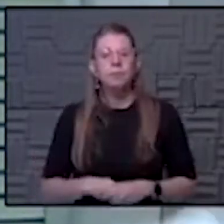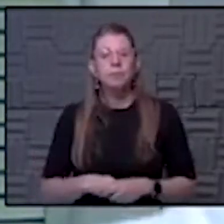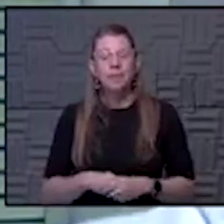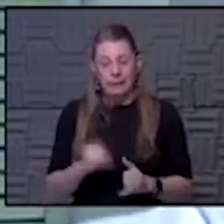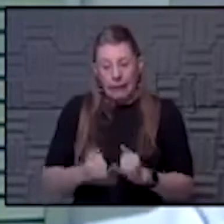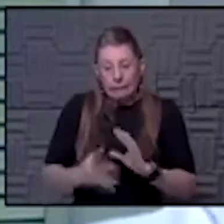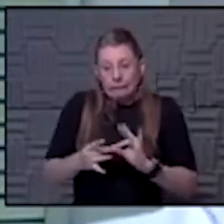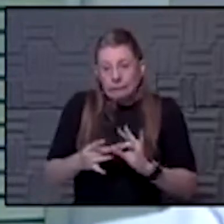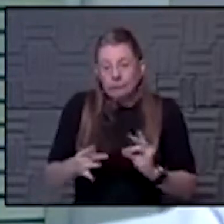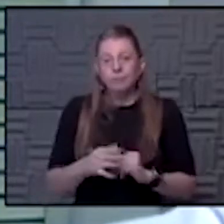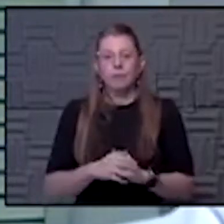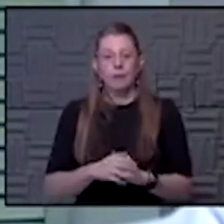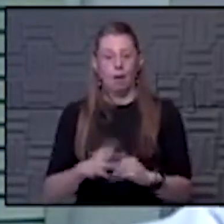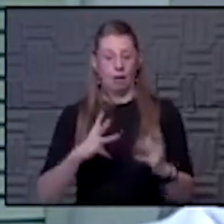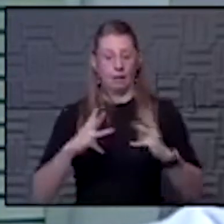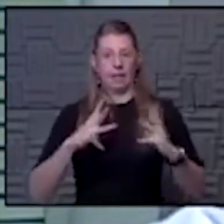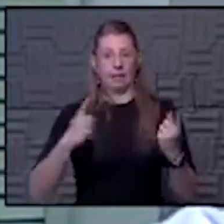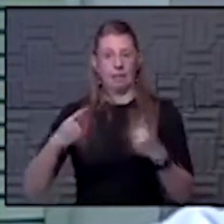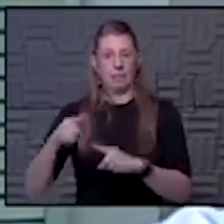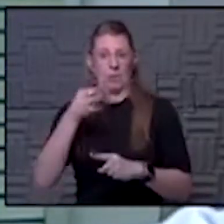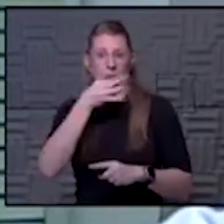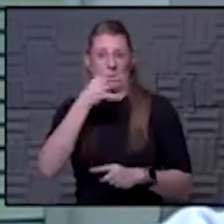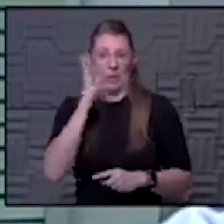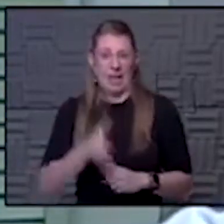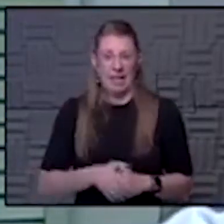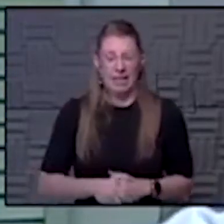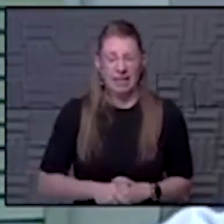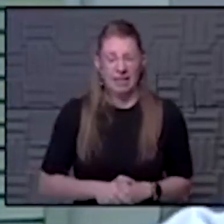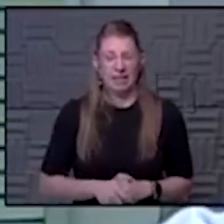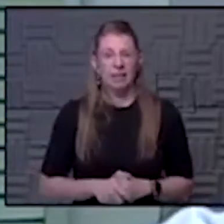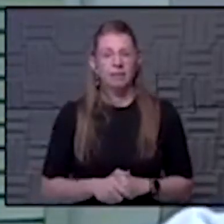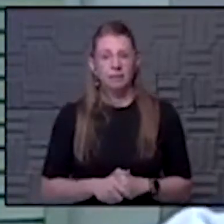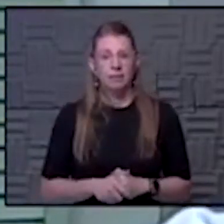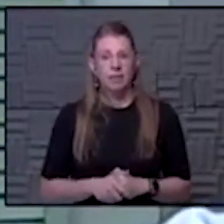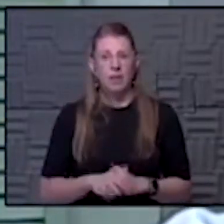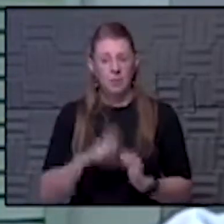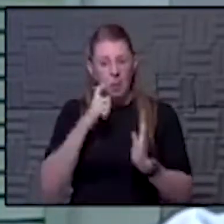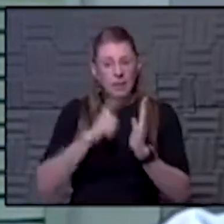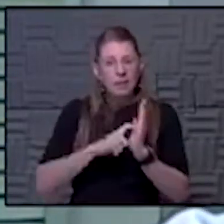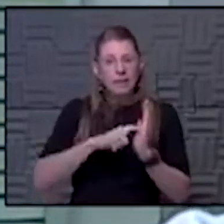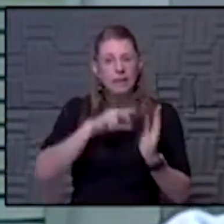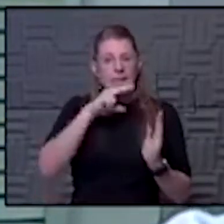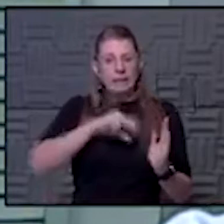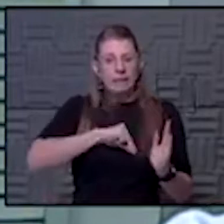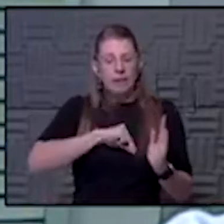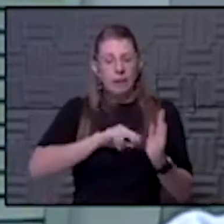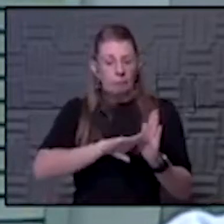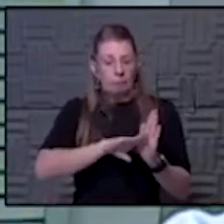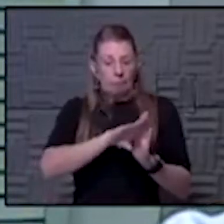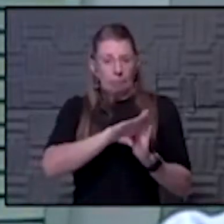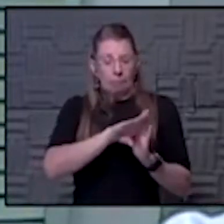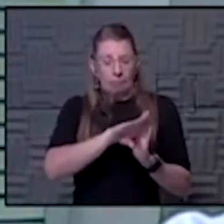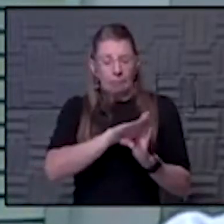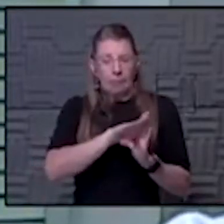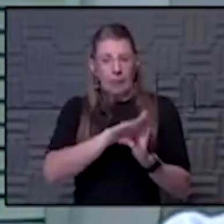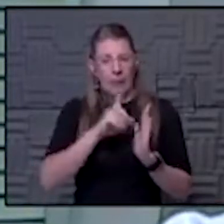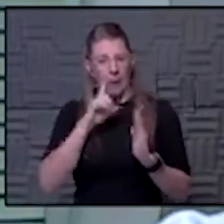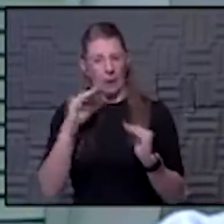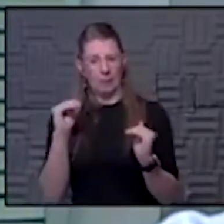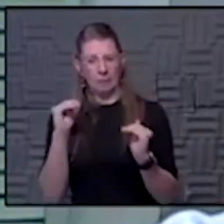comment is holidays are ahead, and we saw an uptick after the Thanksgiving holiday, and I hope that with